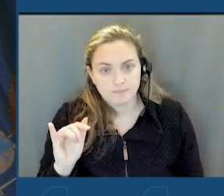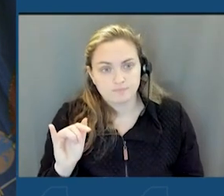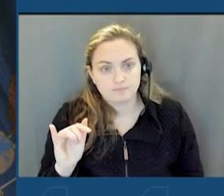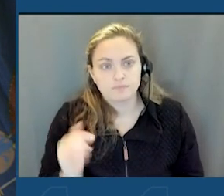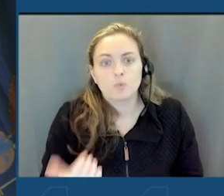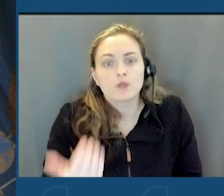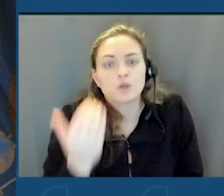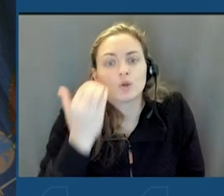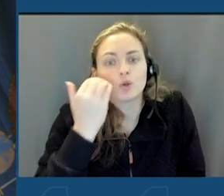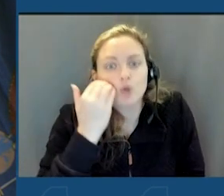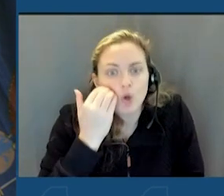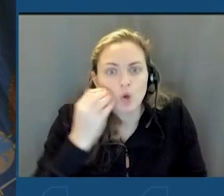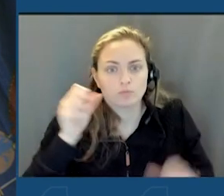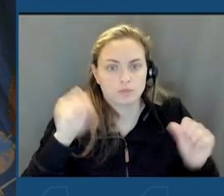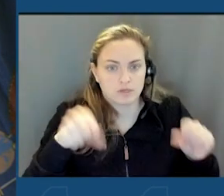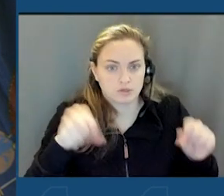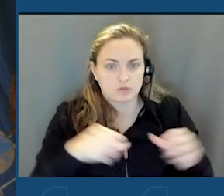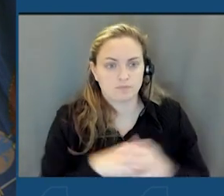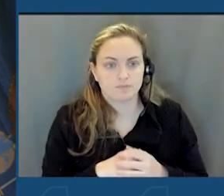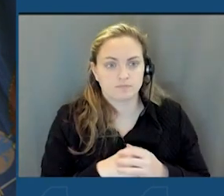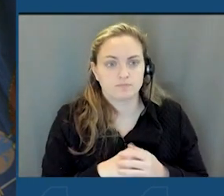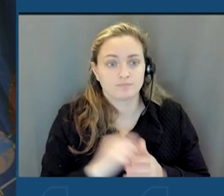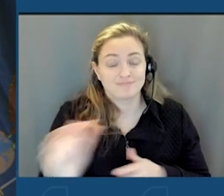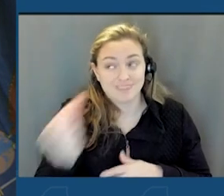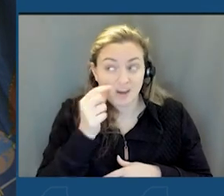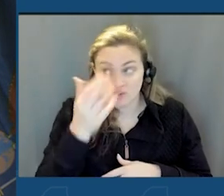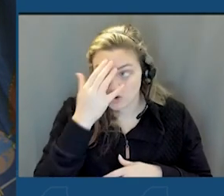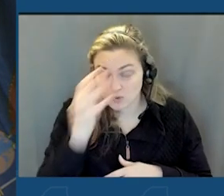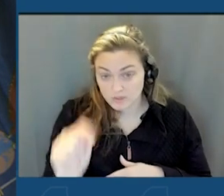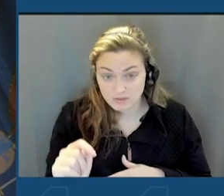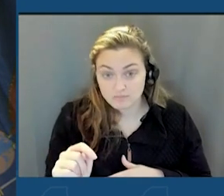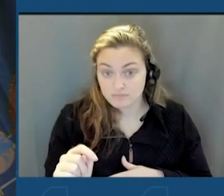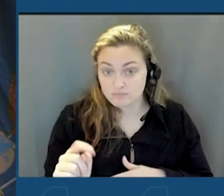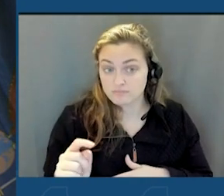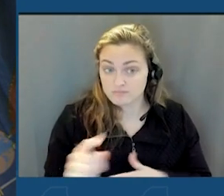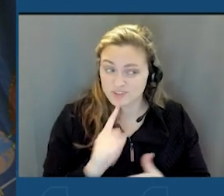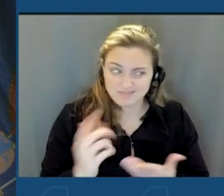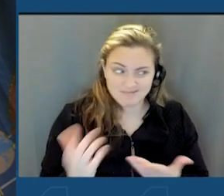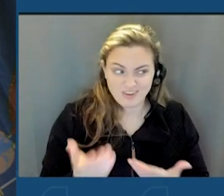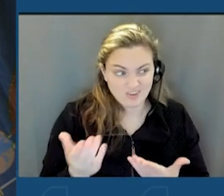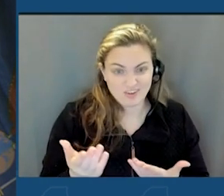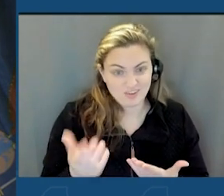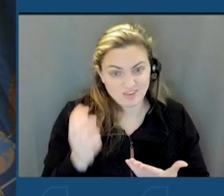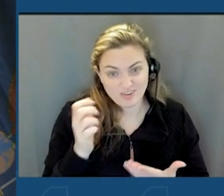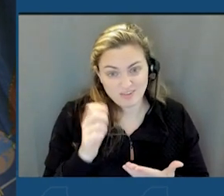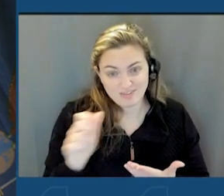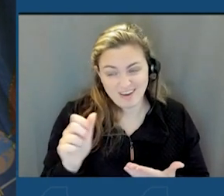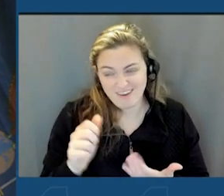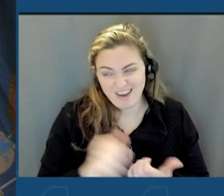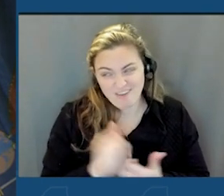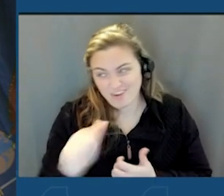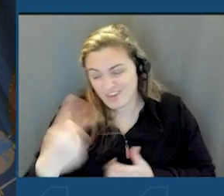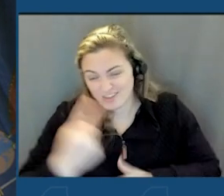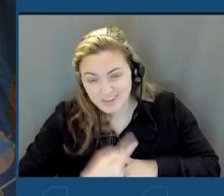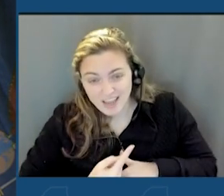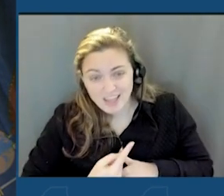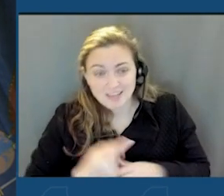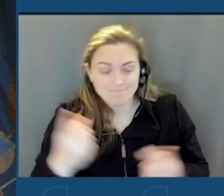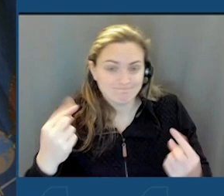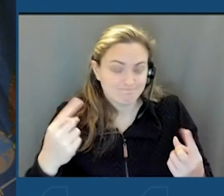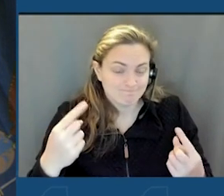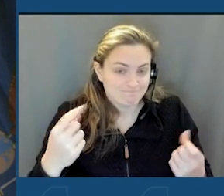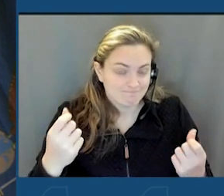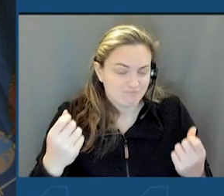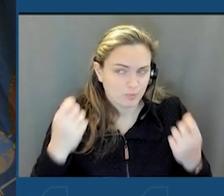know what that potential is. The governor knows it because she's practically here every other day and has been for